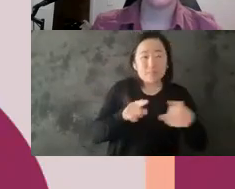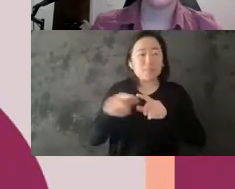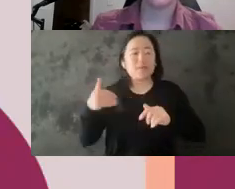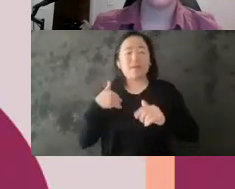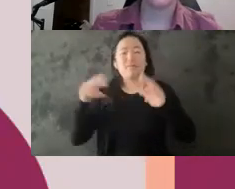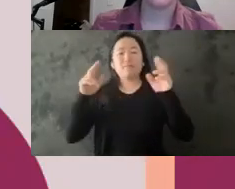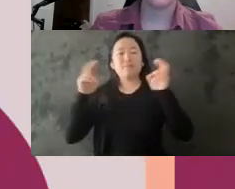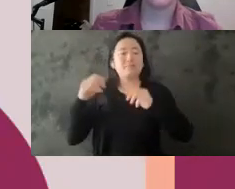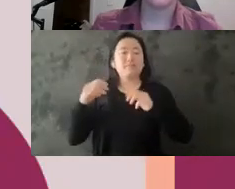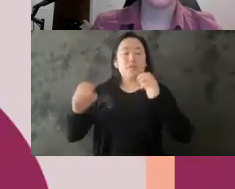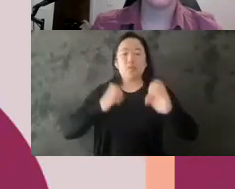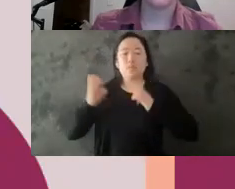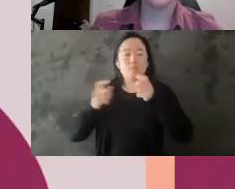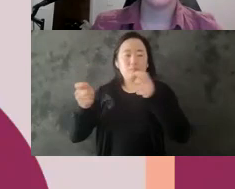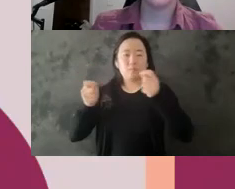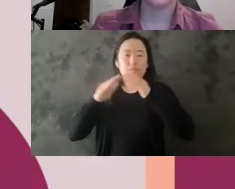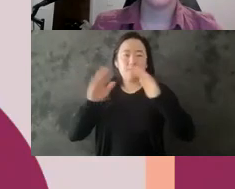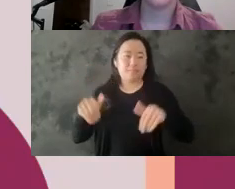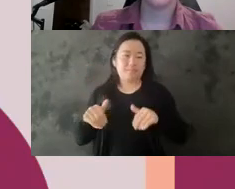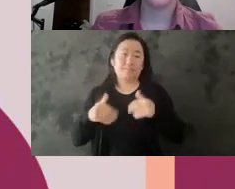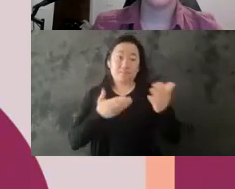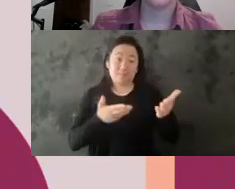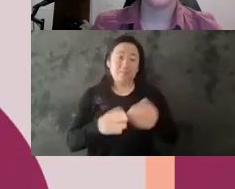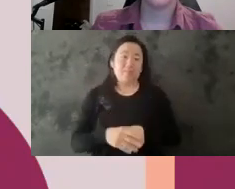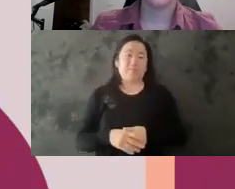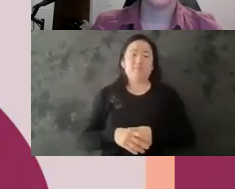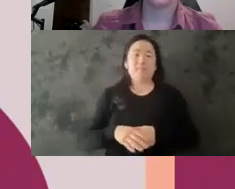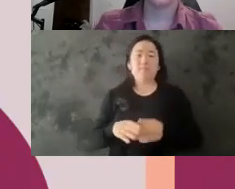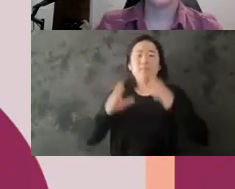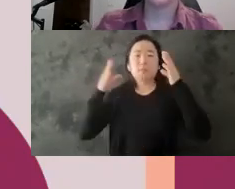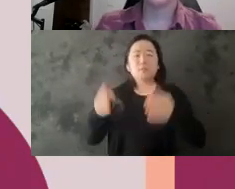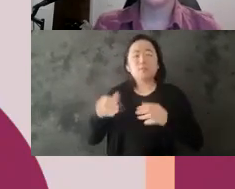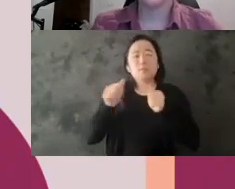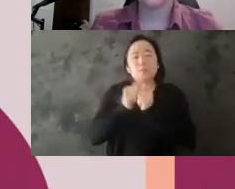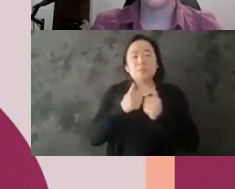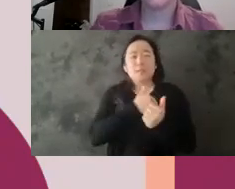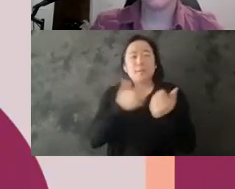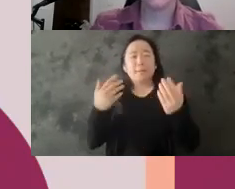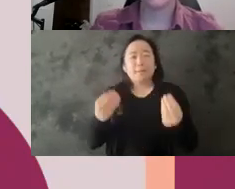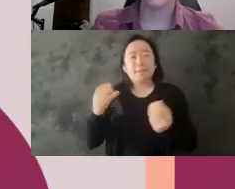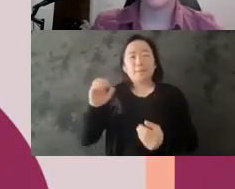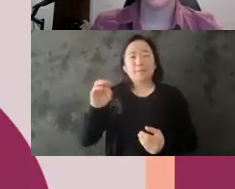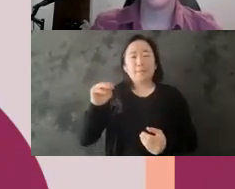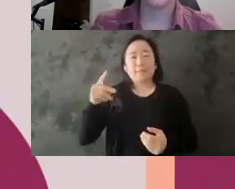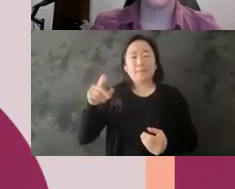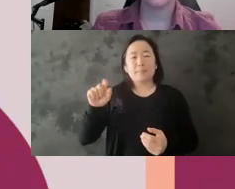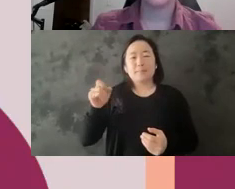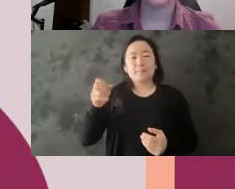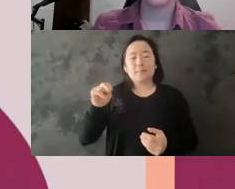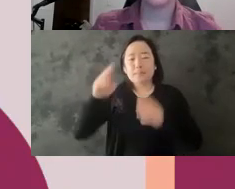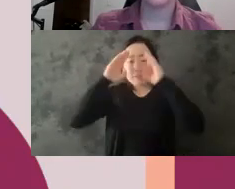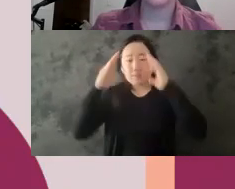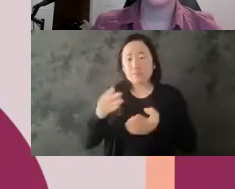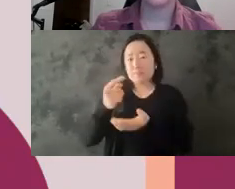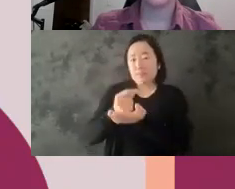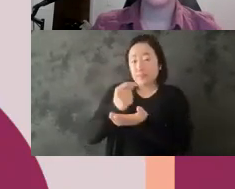So this is rooted in compassion-focused therapy. So the idea behind compassion-focused therapy is that